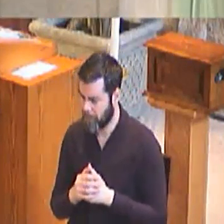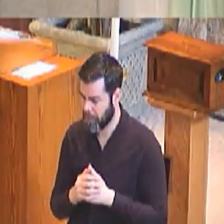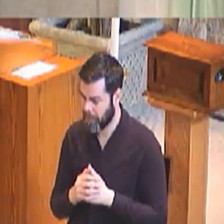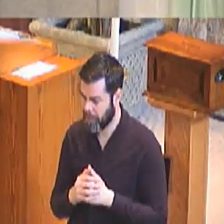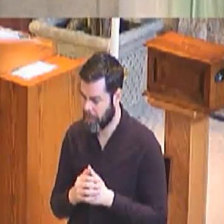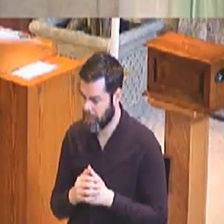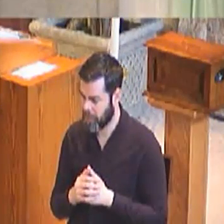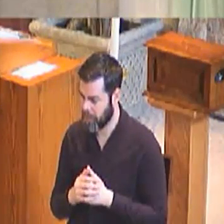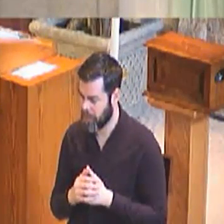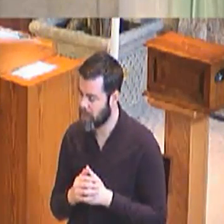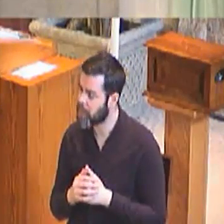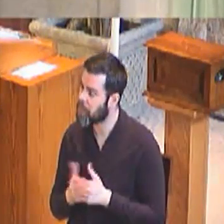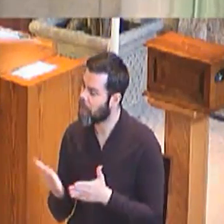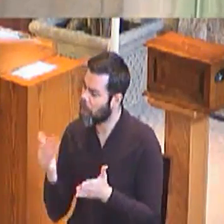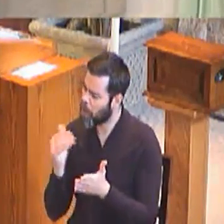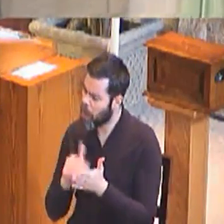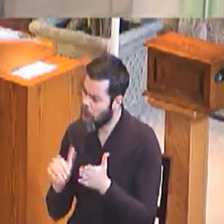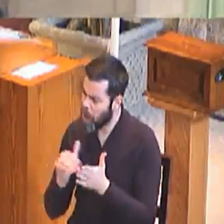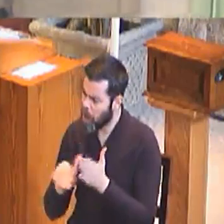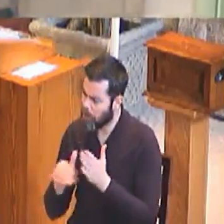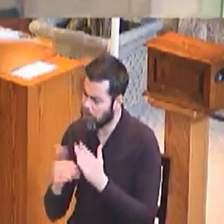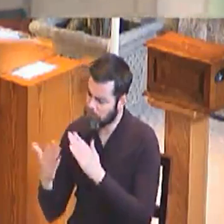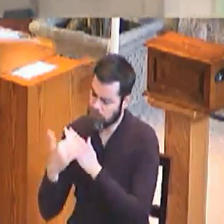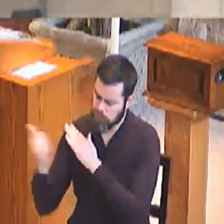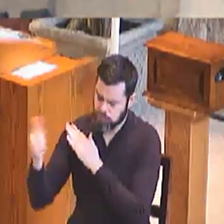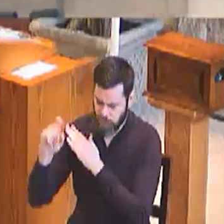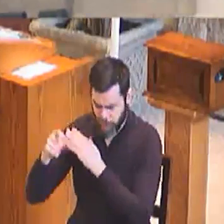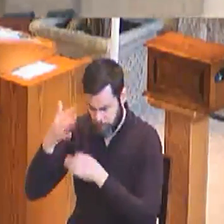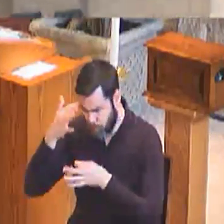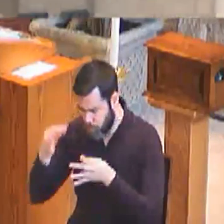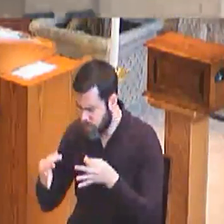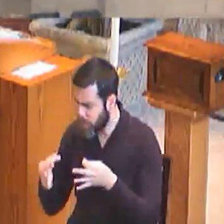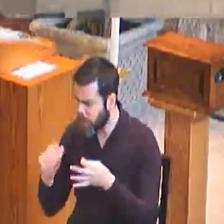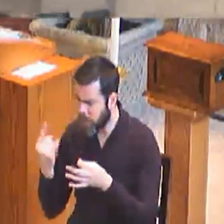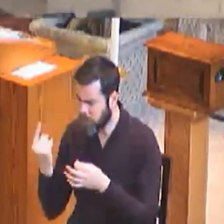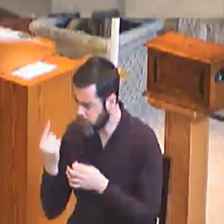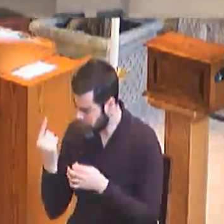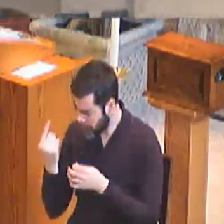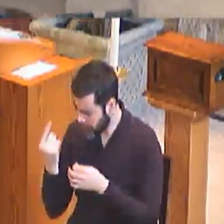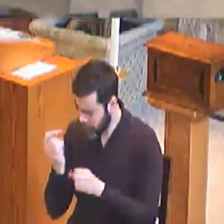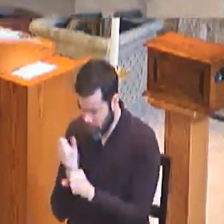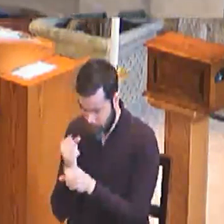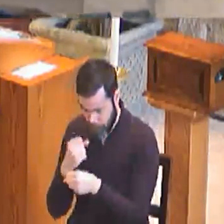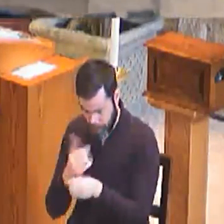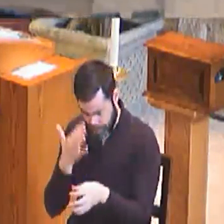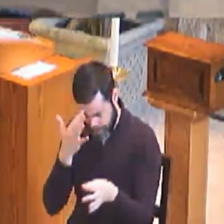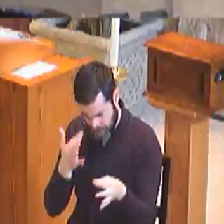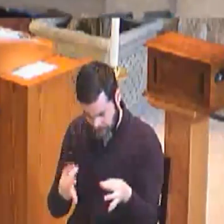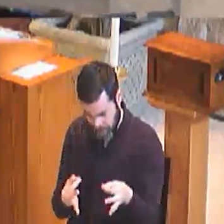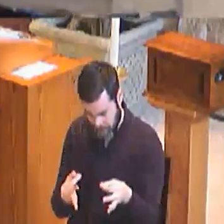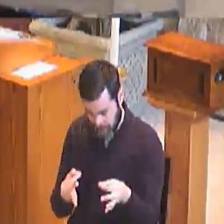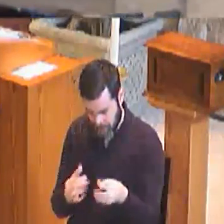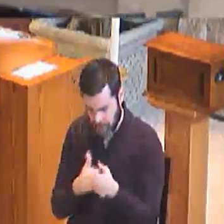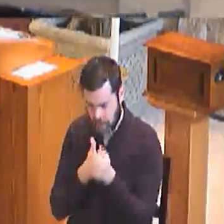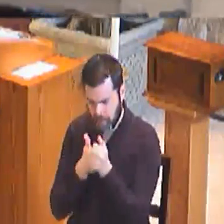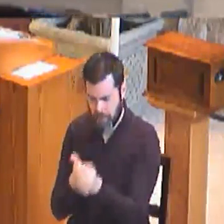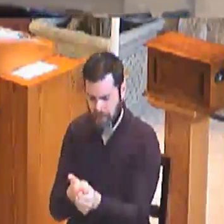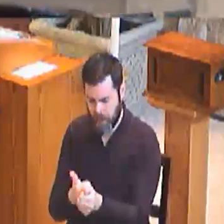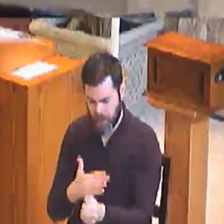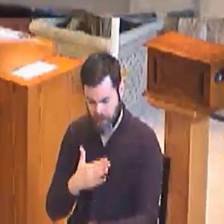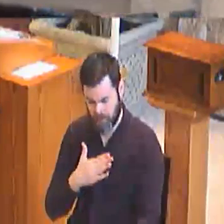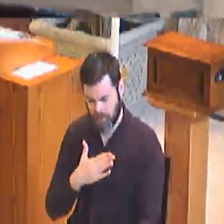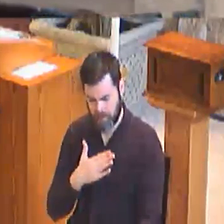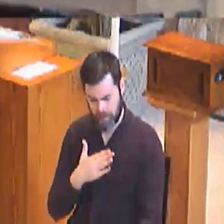we called to make a decision in our life? We make a decision to follow our own